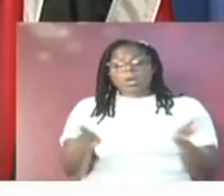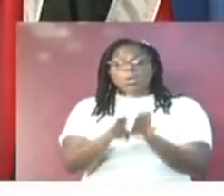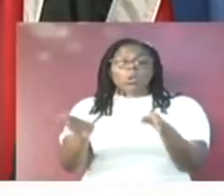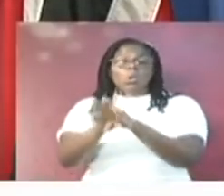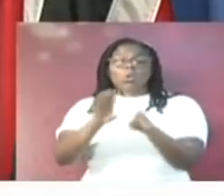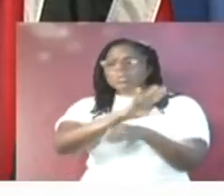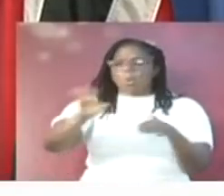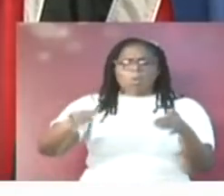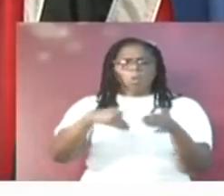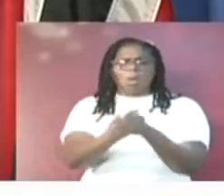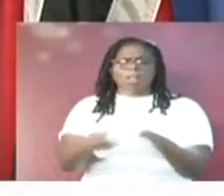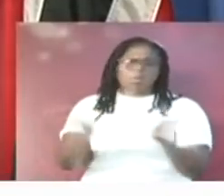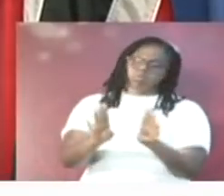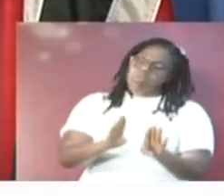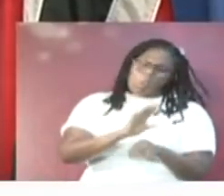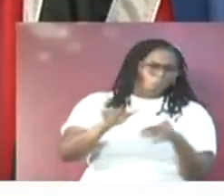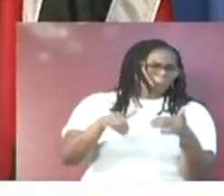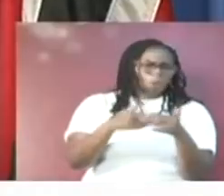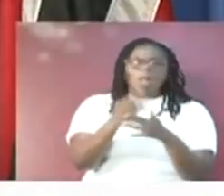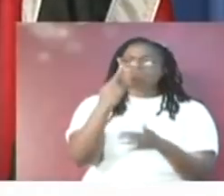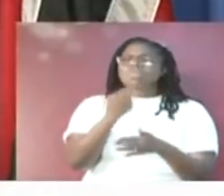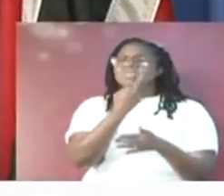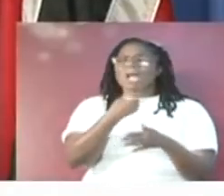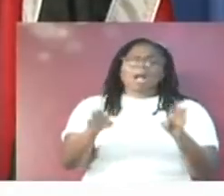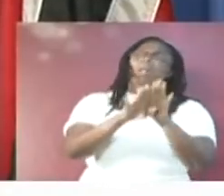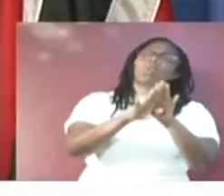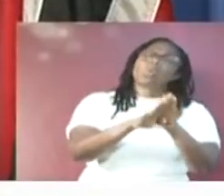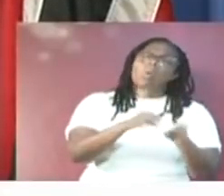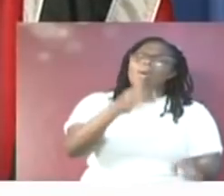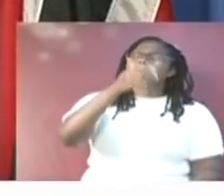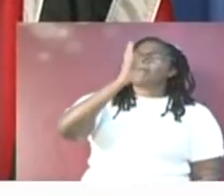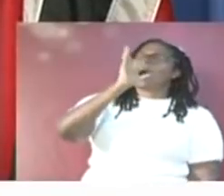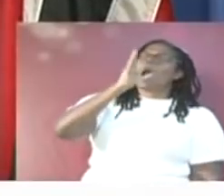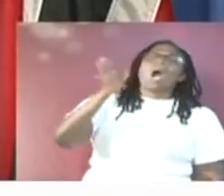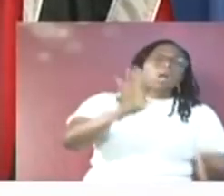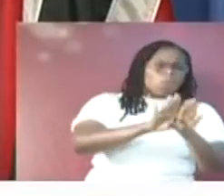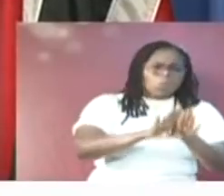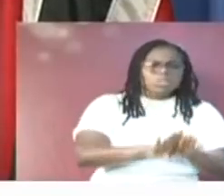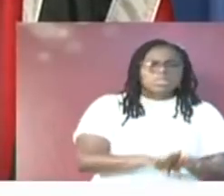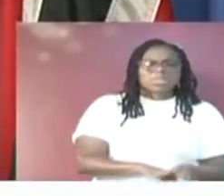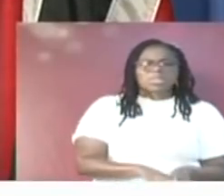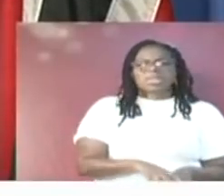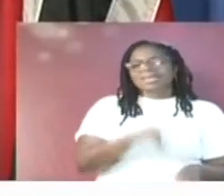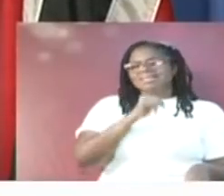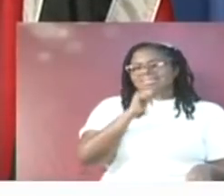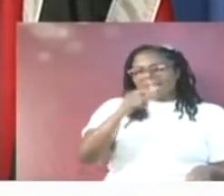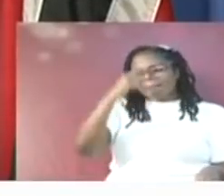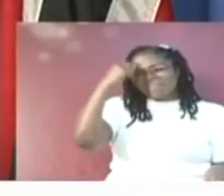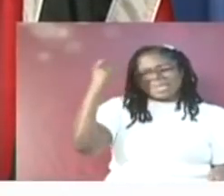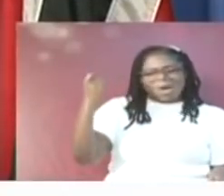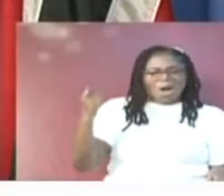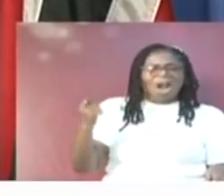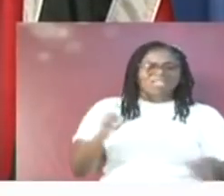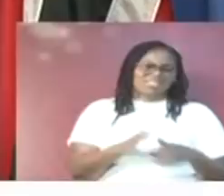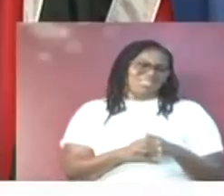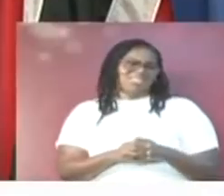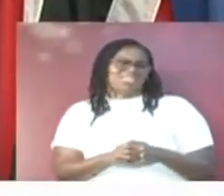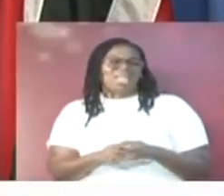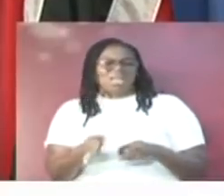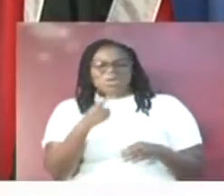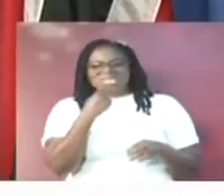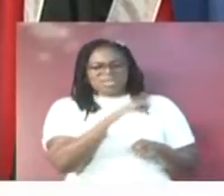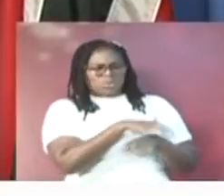not because we have something against a particular restaurant here on Marval Road. It's not because we are